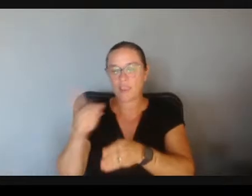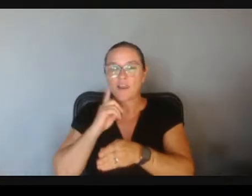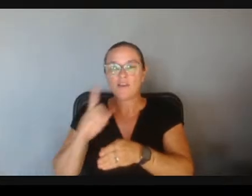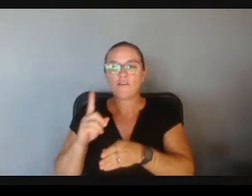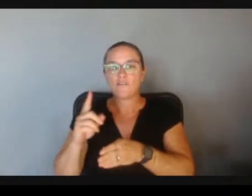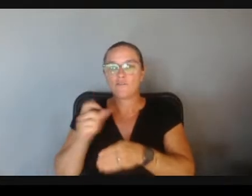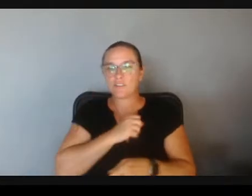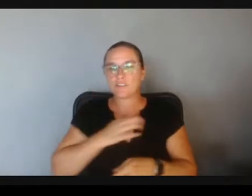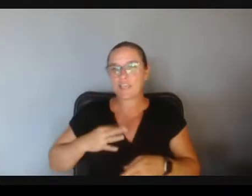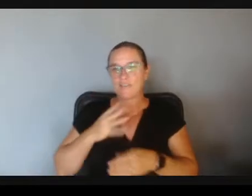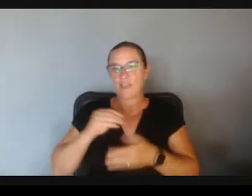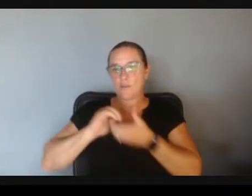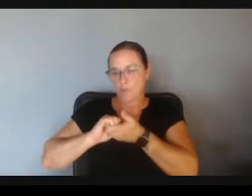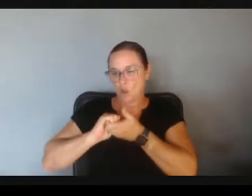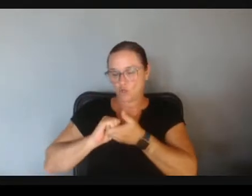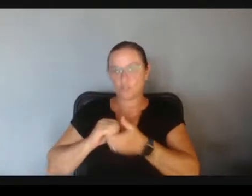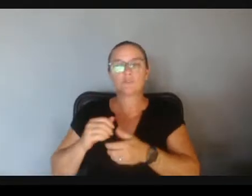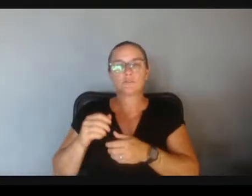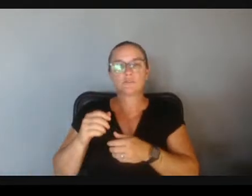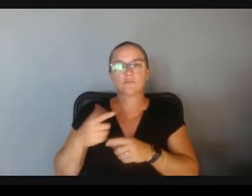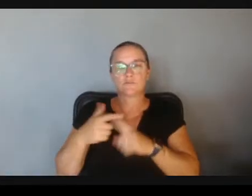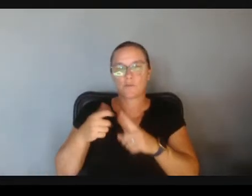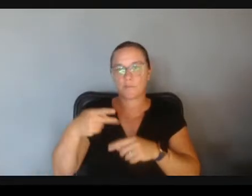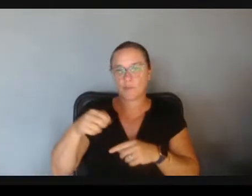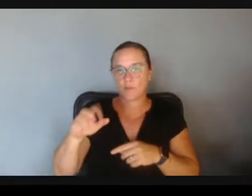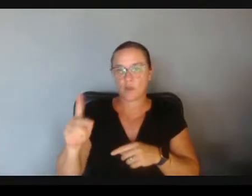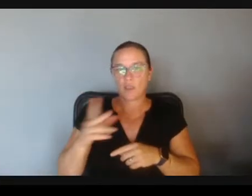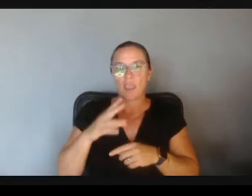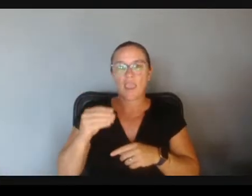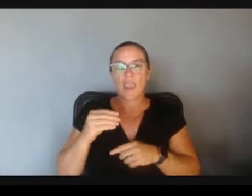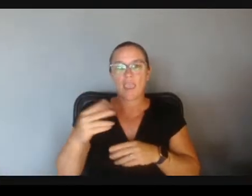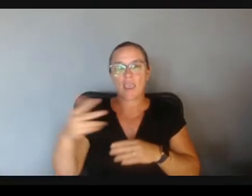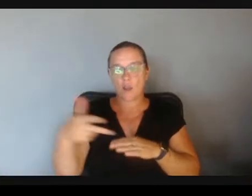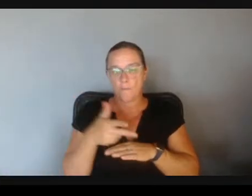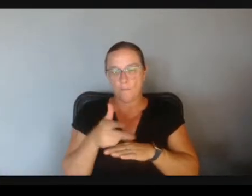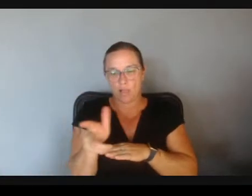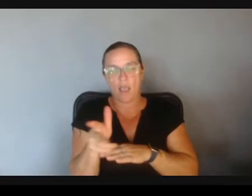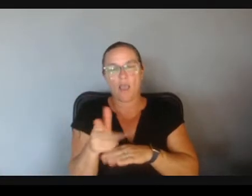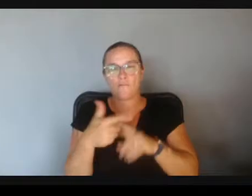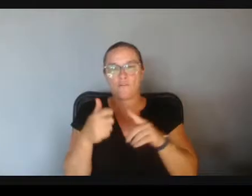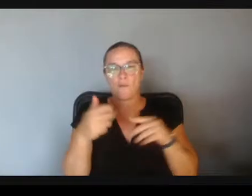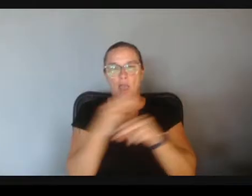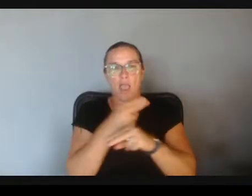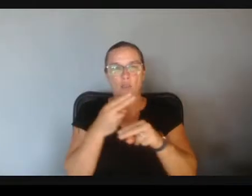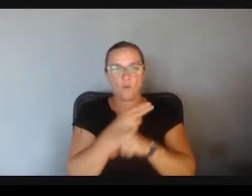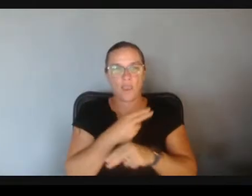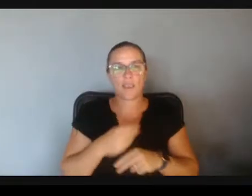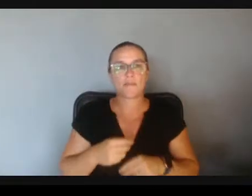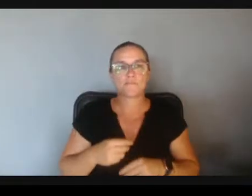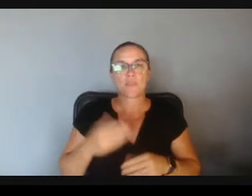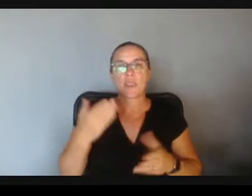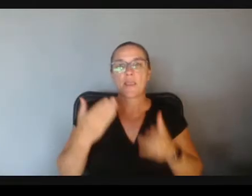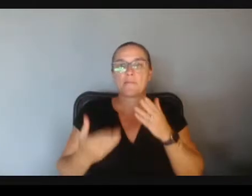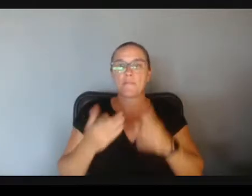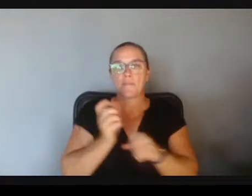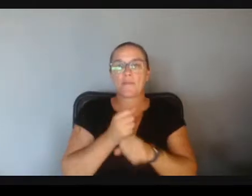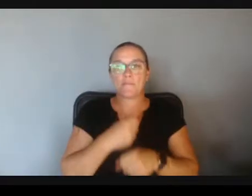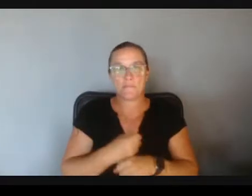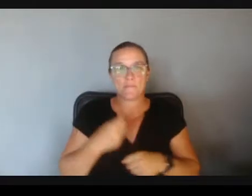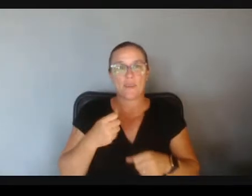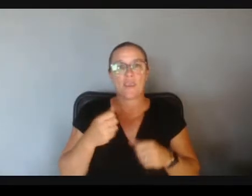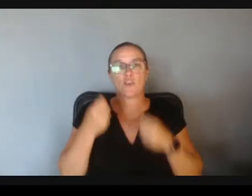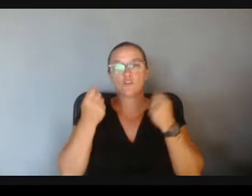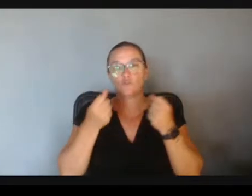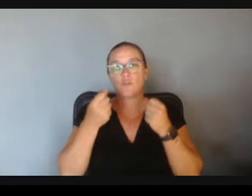entrance and an exit pull-out before the highway. The entrance realignment project may make driving in the park much easier